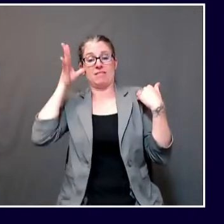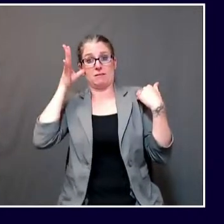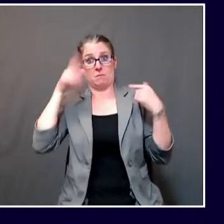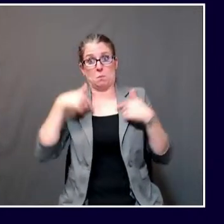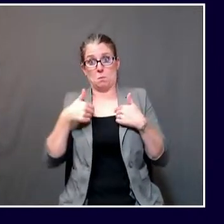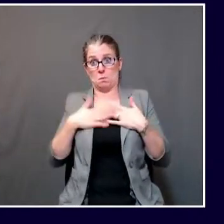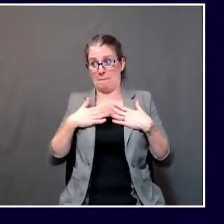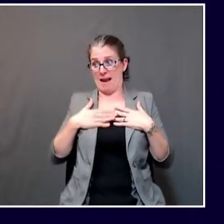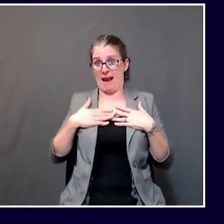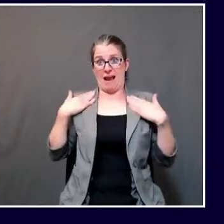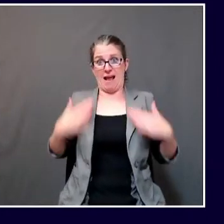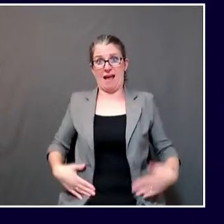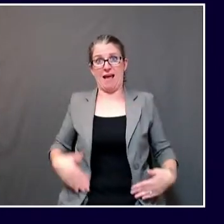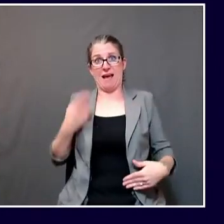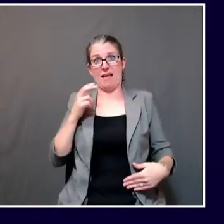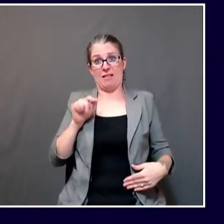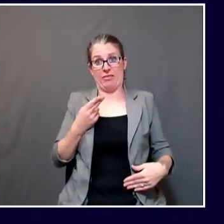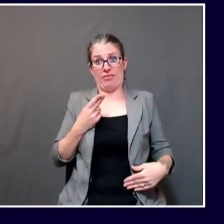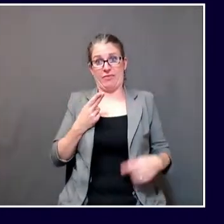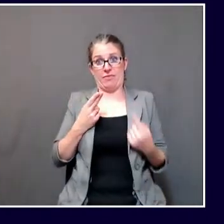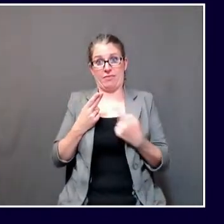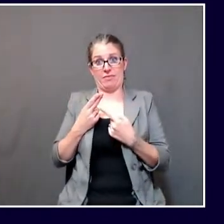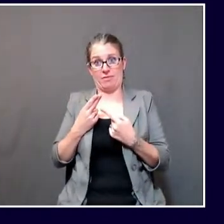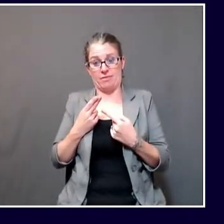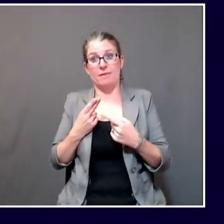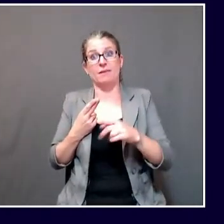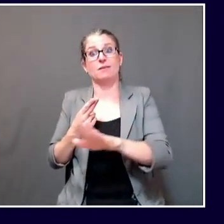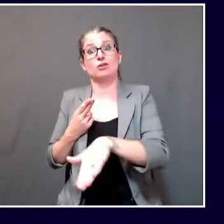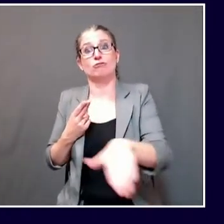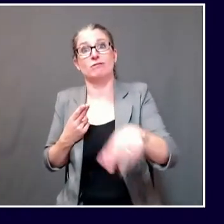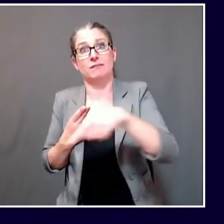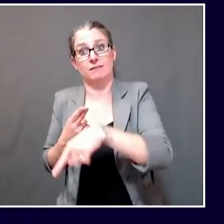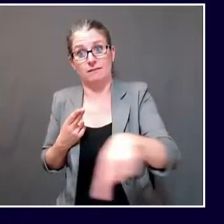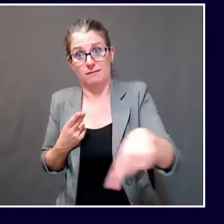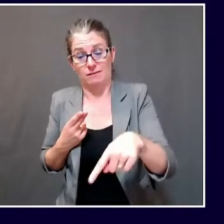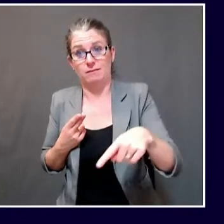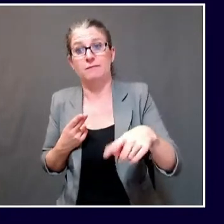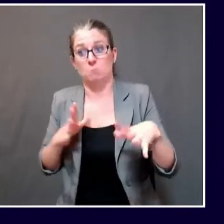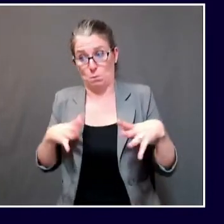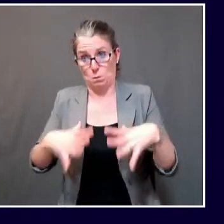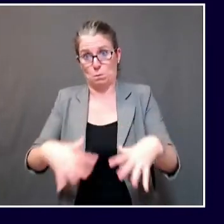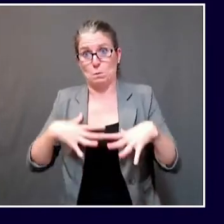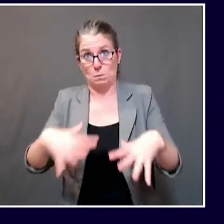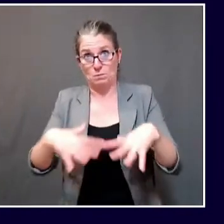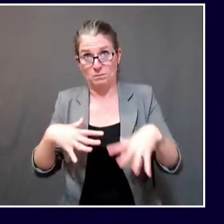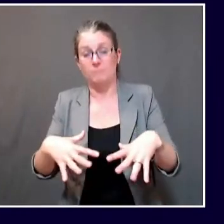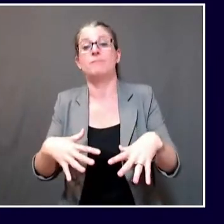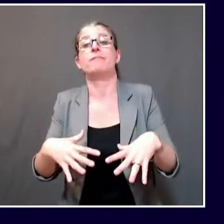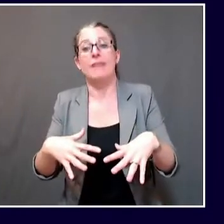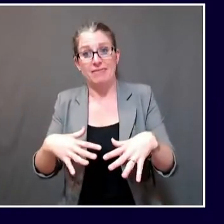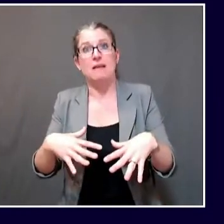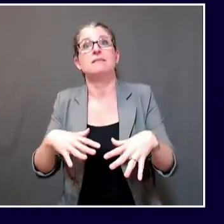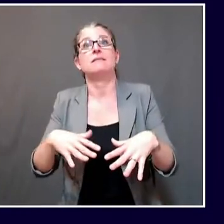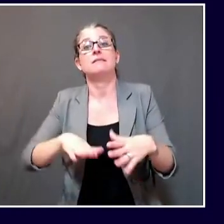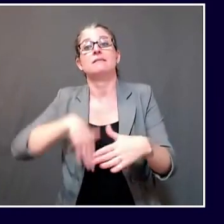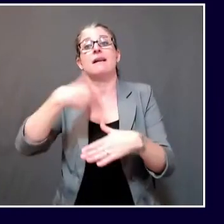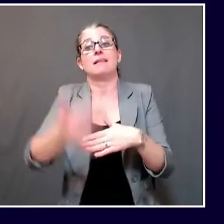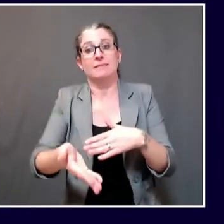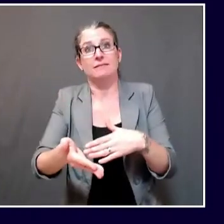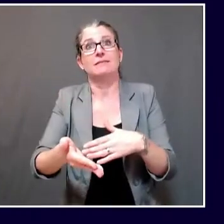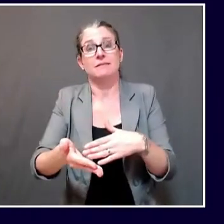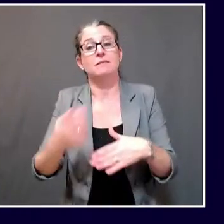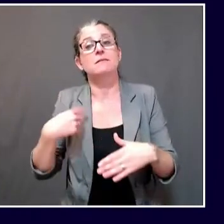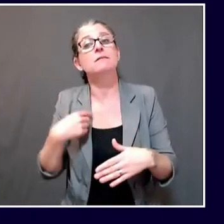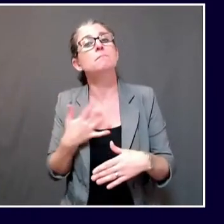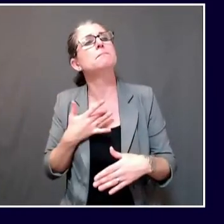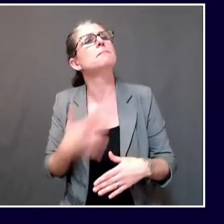you are really wanting to celebrate as part of your Halloween? And which of those are safer and which of those are riskier? When you index those two together, there's a